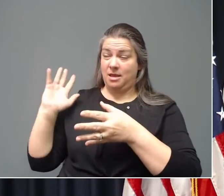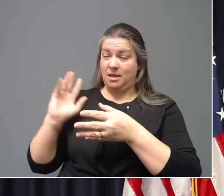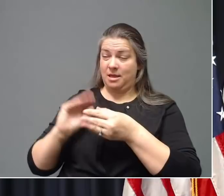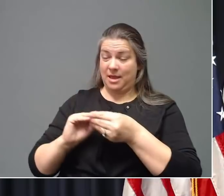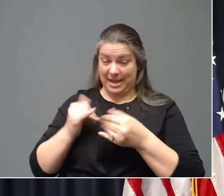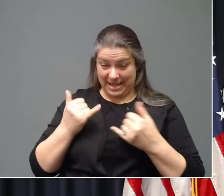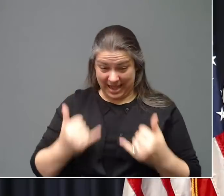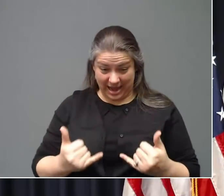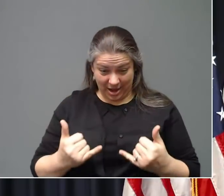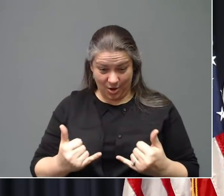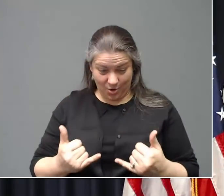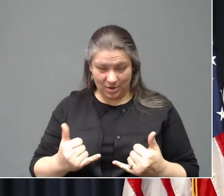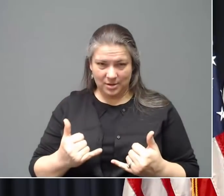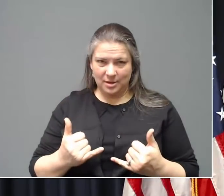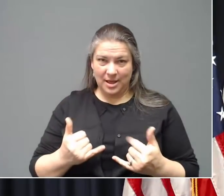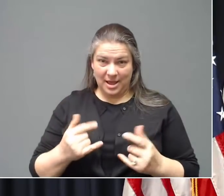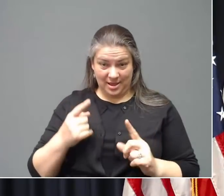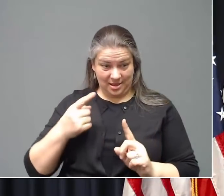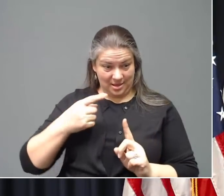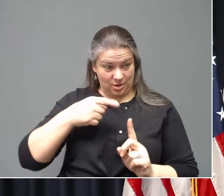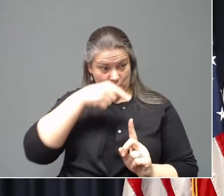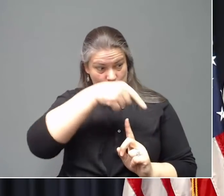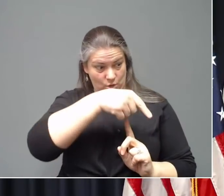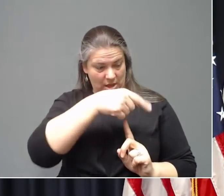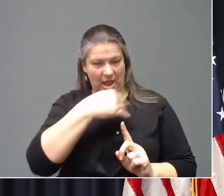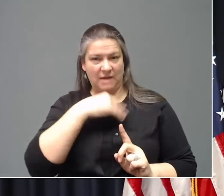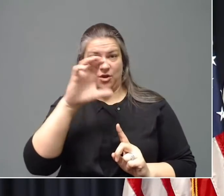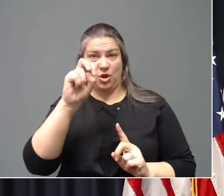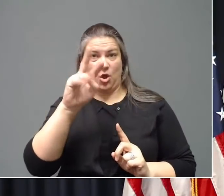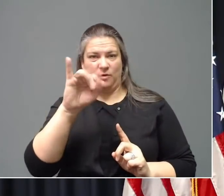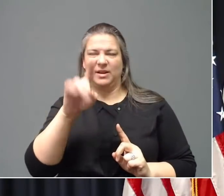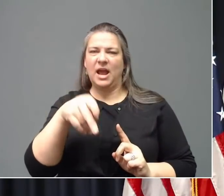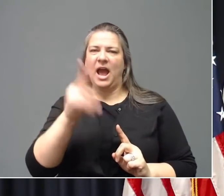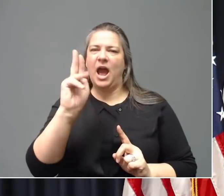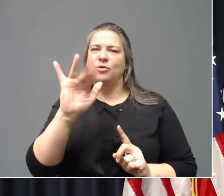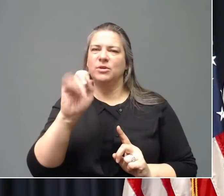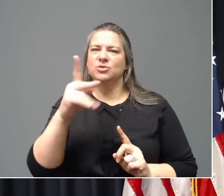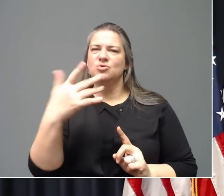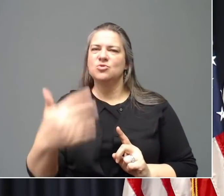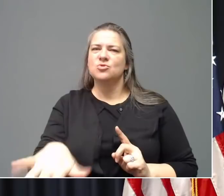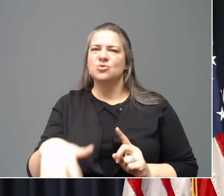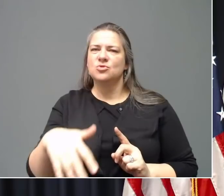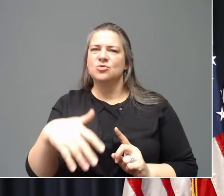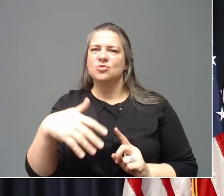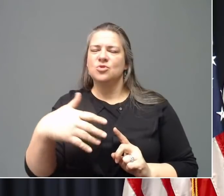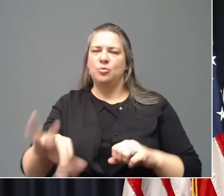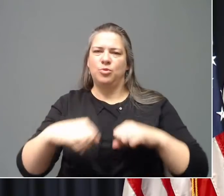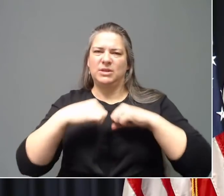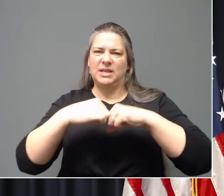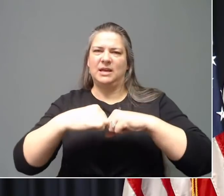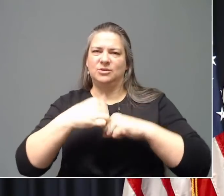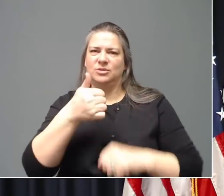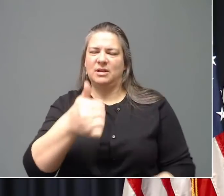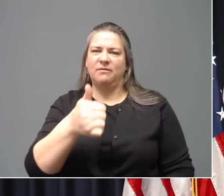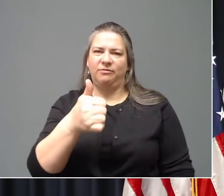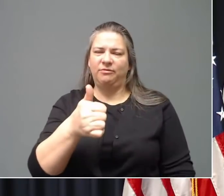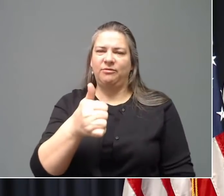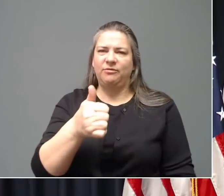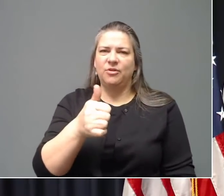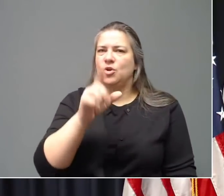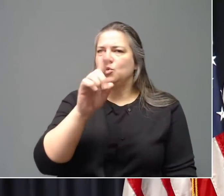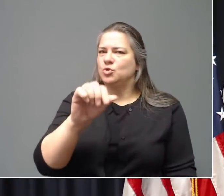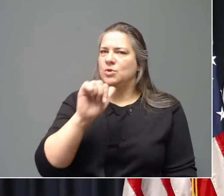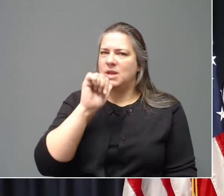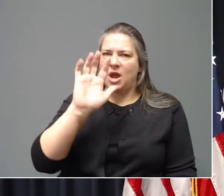please, please take care of yourself and protect yourself, and do not go out